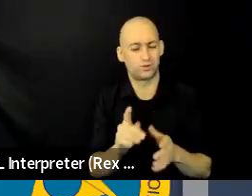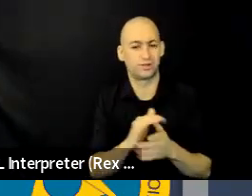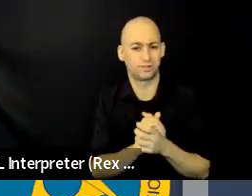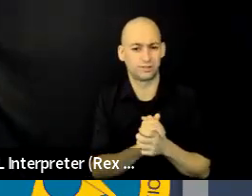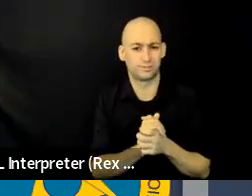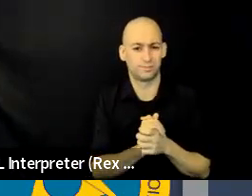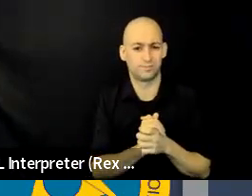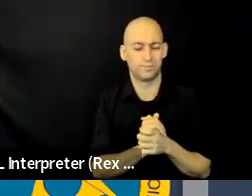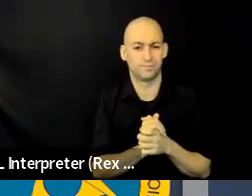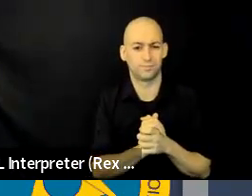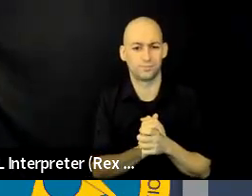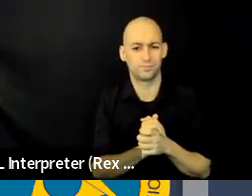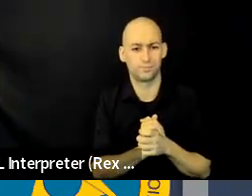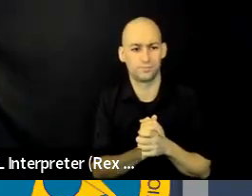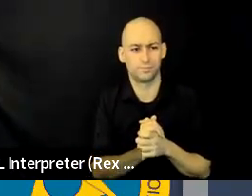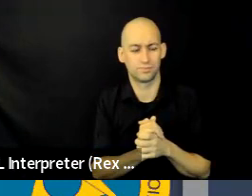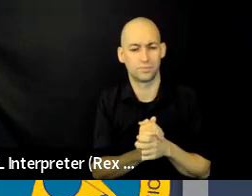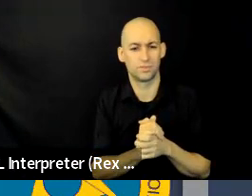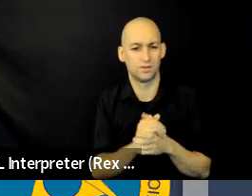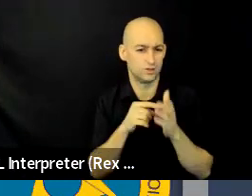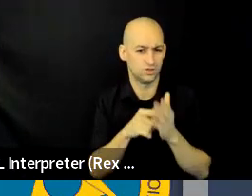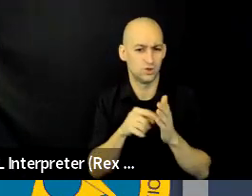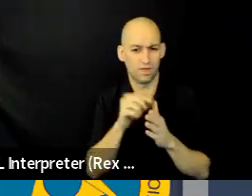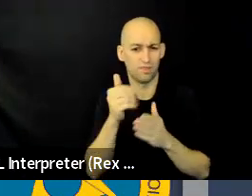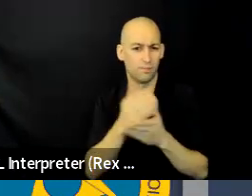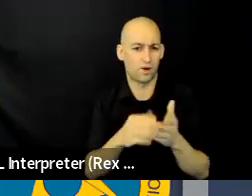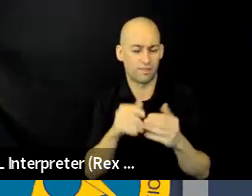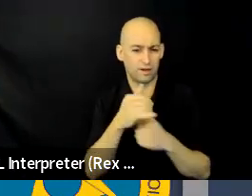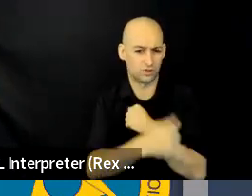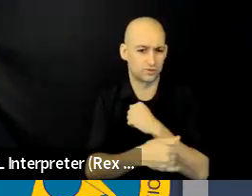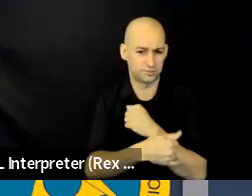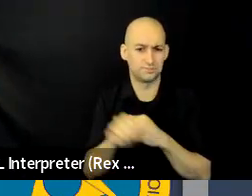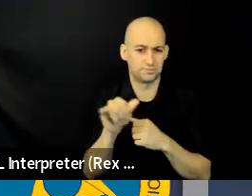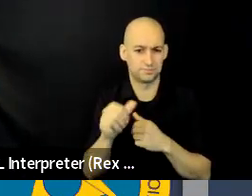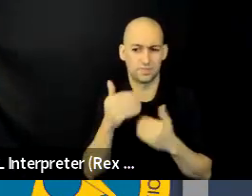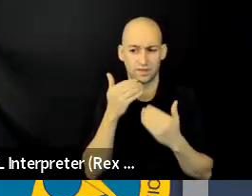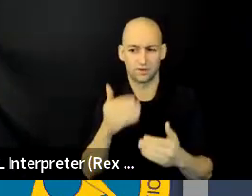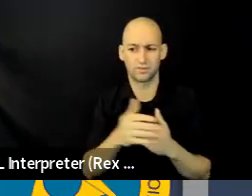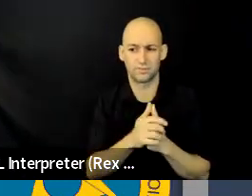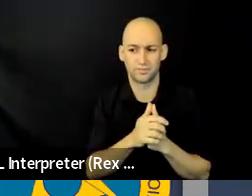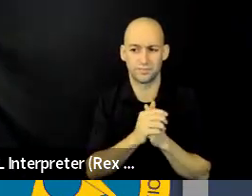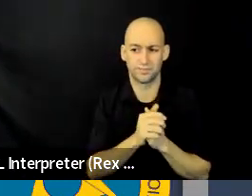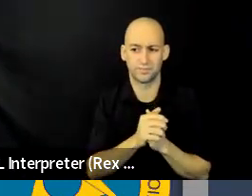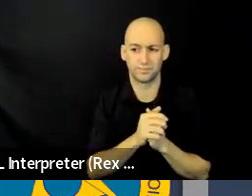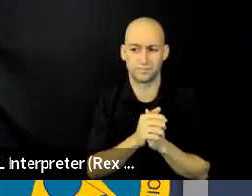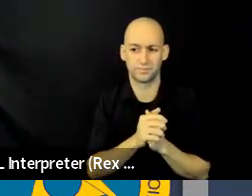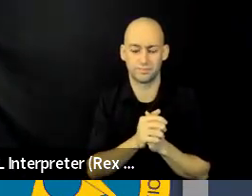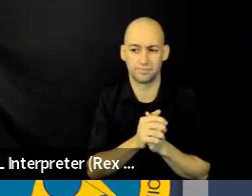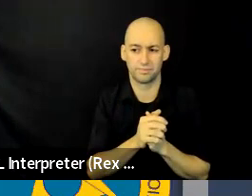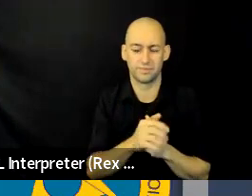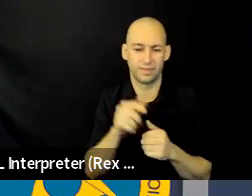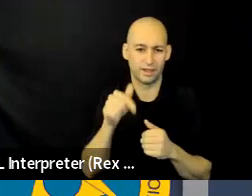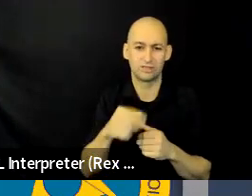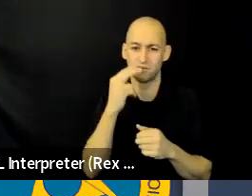to prosper and to be a model for the rest of the country. Thank you. First of all, thank you. Second, here's the funny